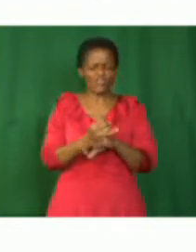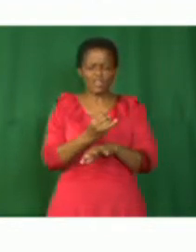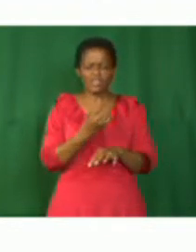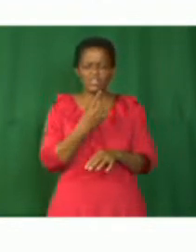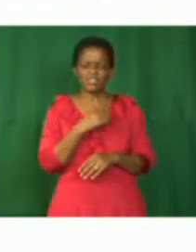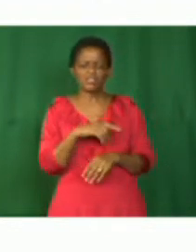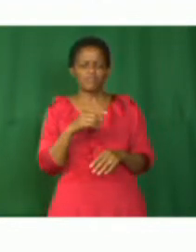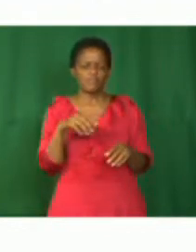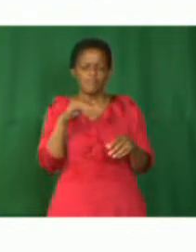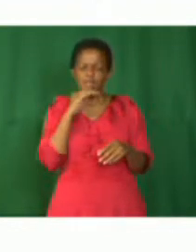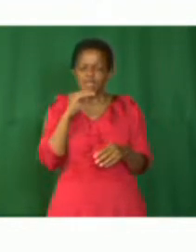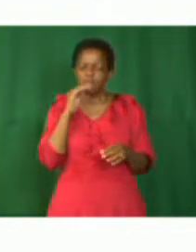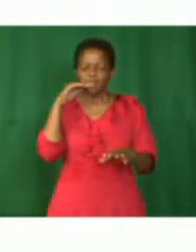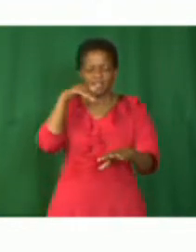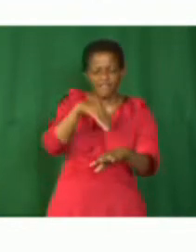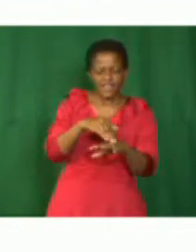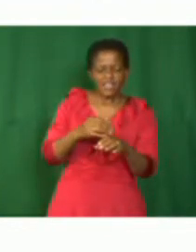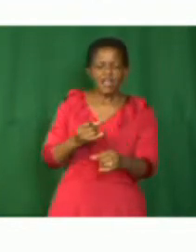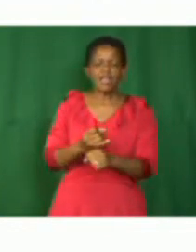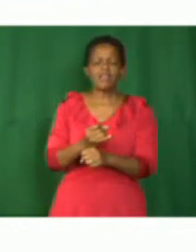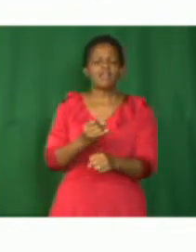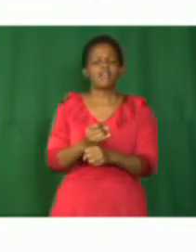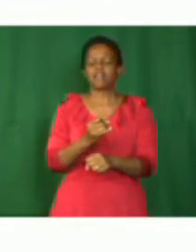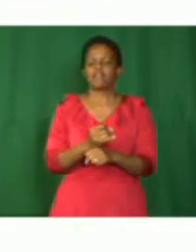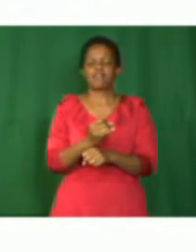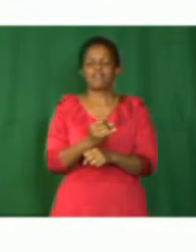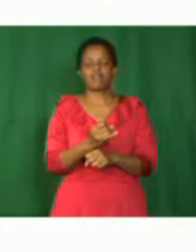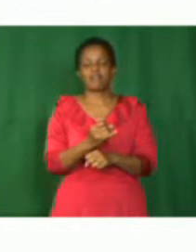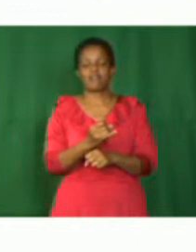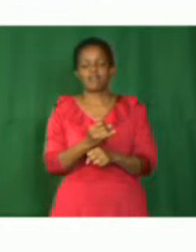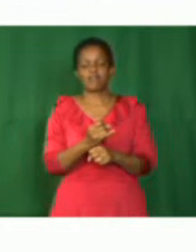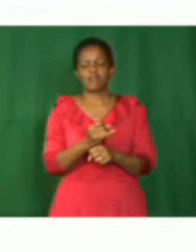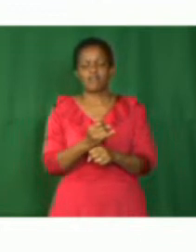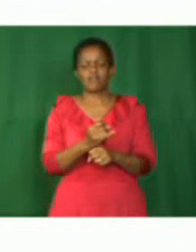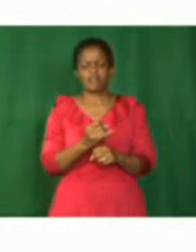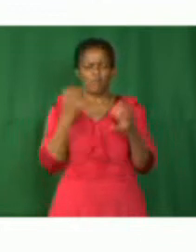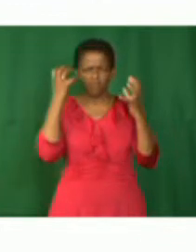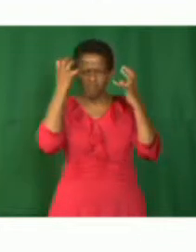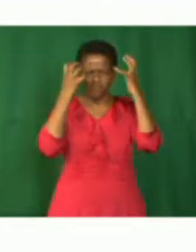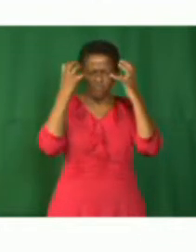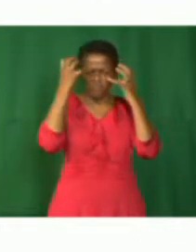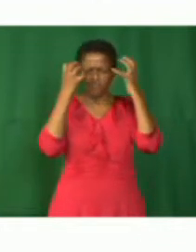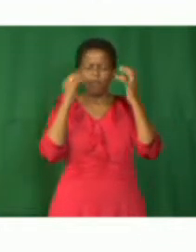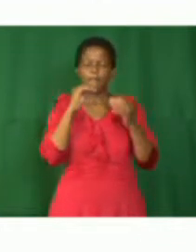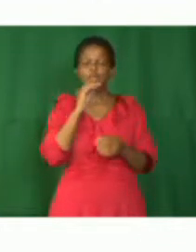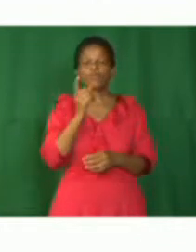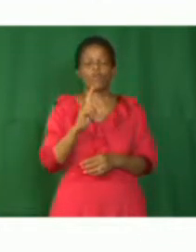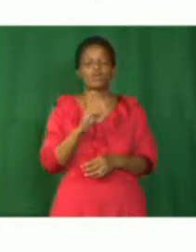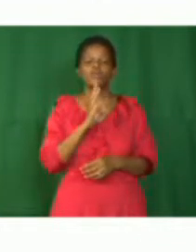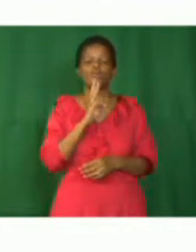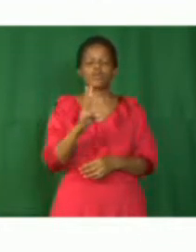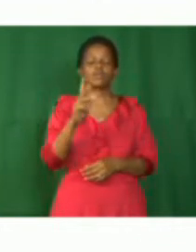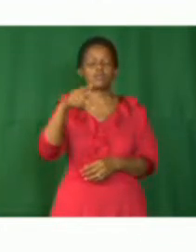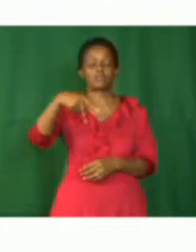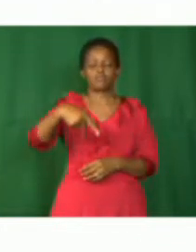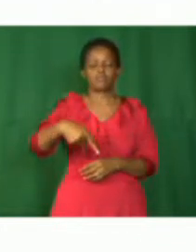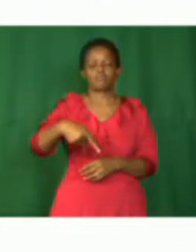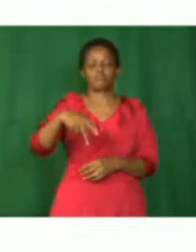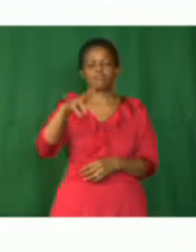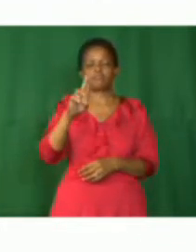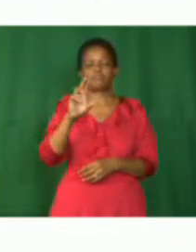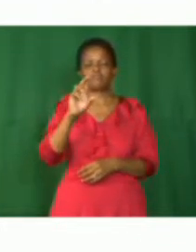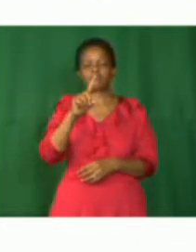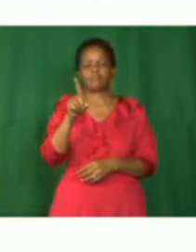short. Now, what does the word puzzling means? It is important, good people, that as you read,